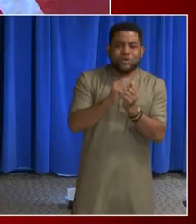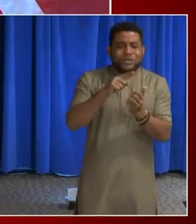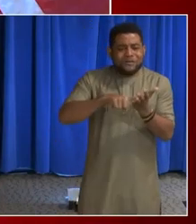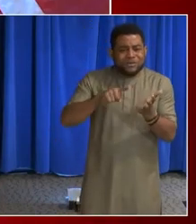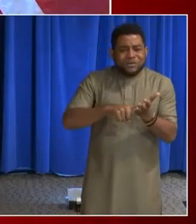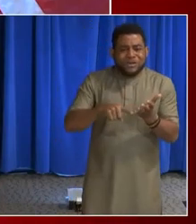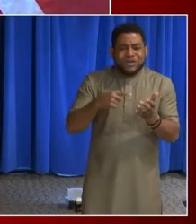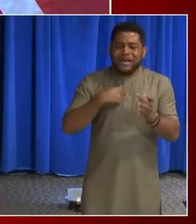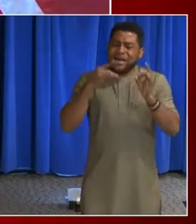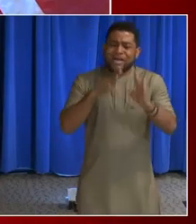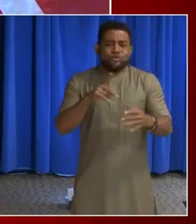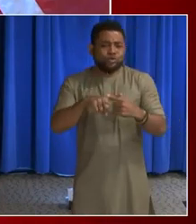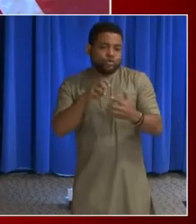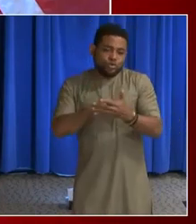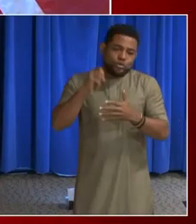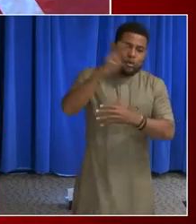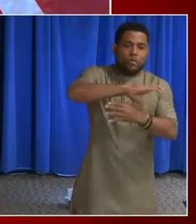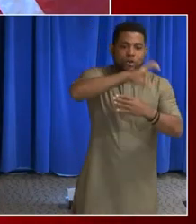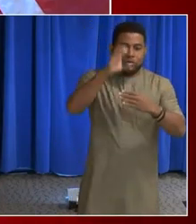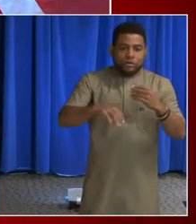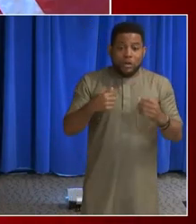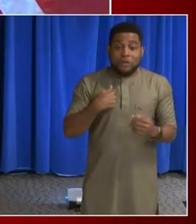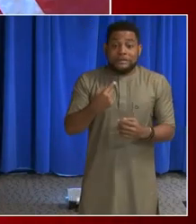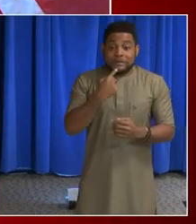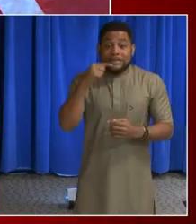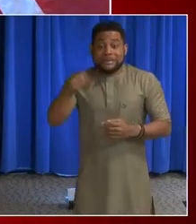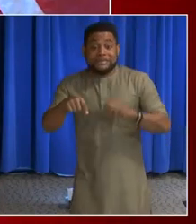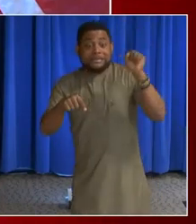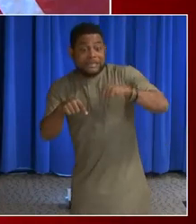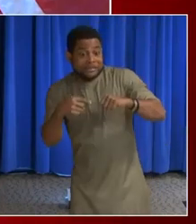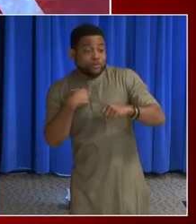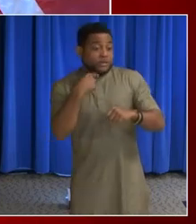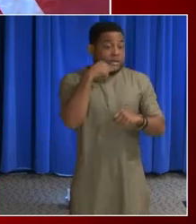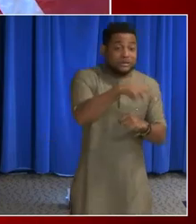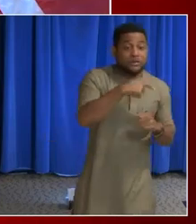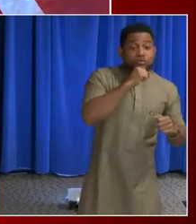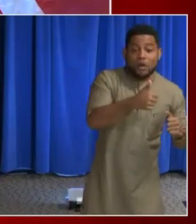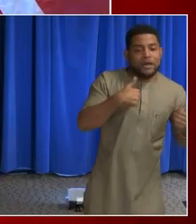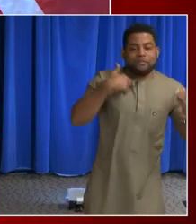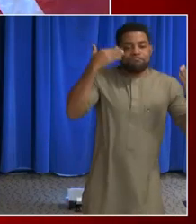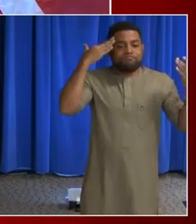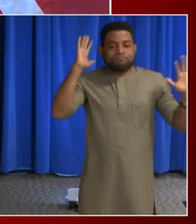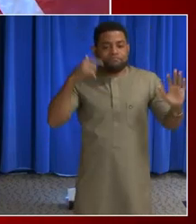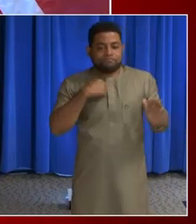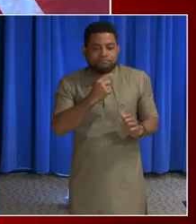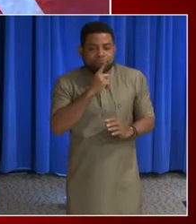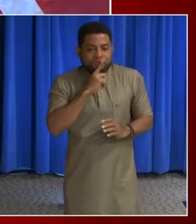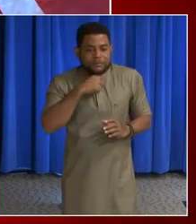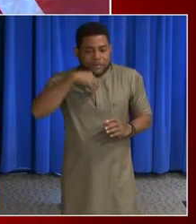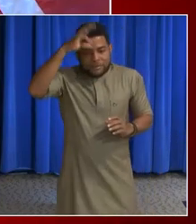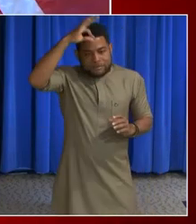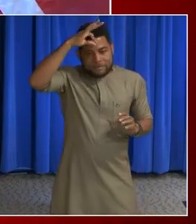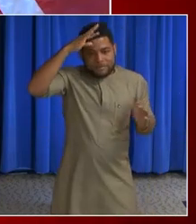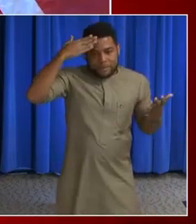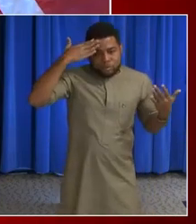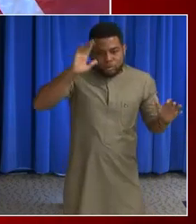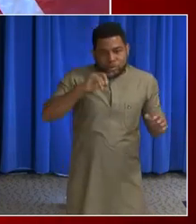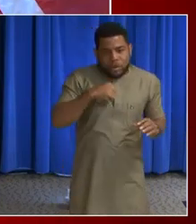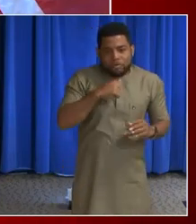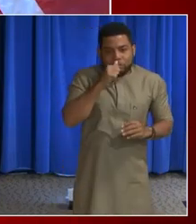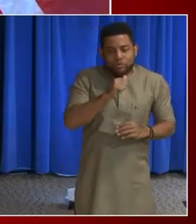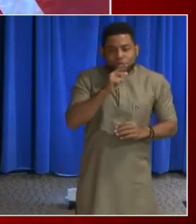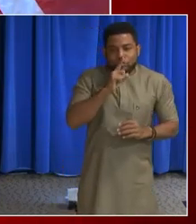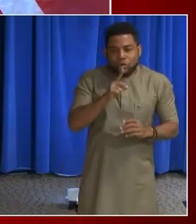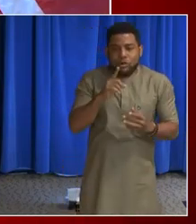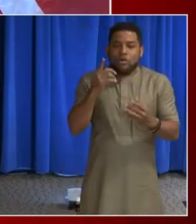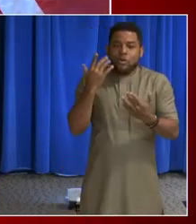to conclusions and say that something is or is not when I don't know for certain myself. I'm going by evidence. And if we have the evidence, I'll say this is what it is. If